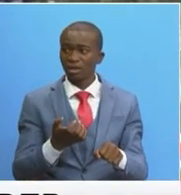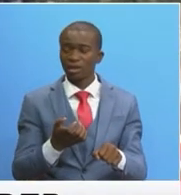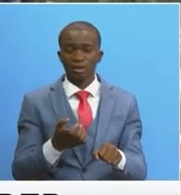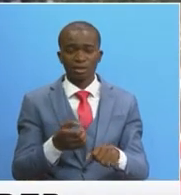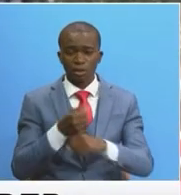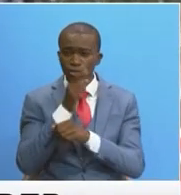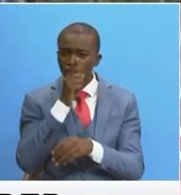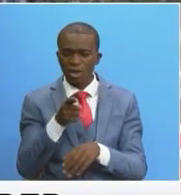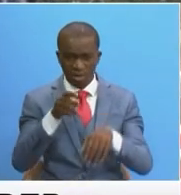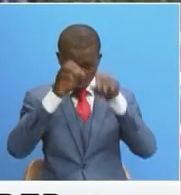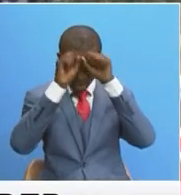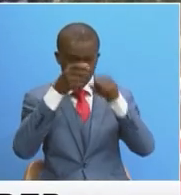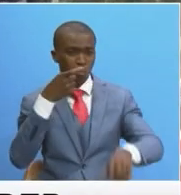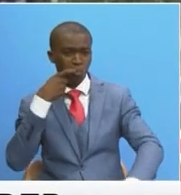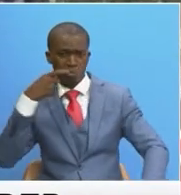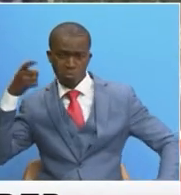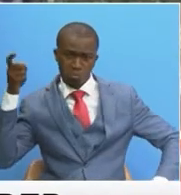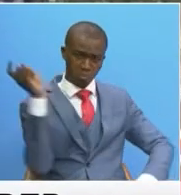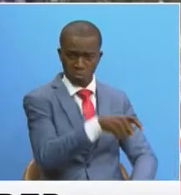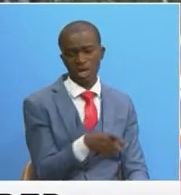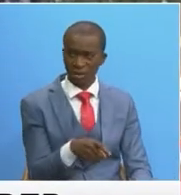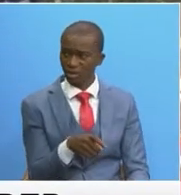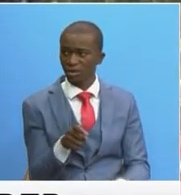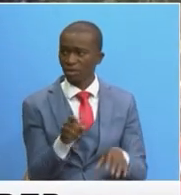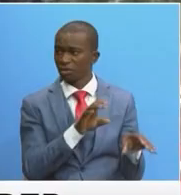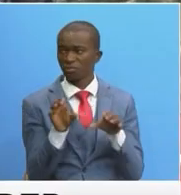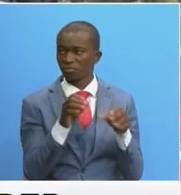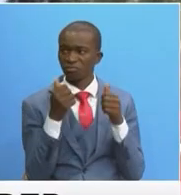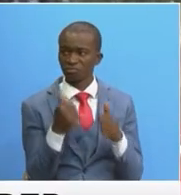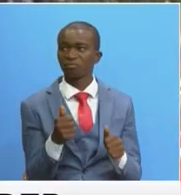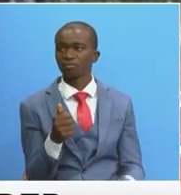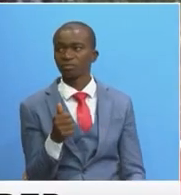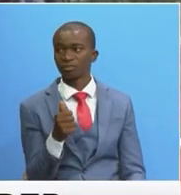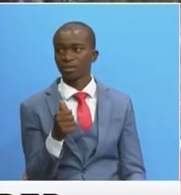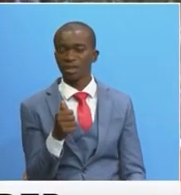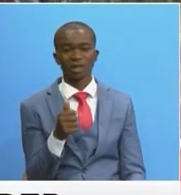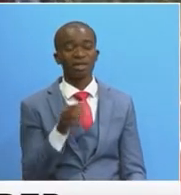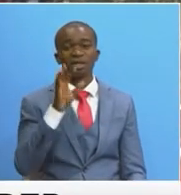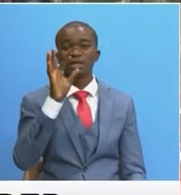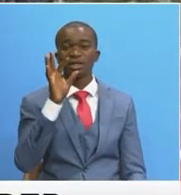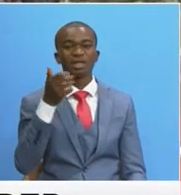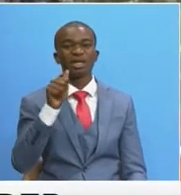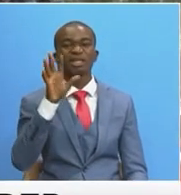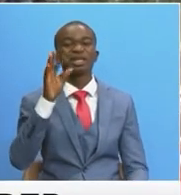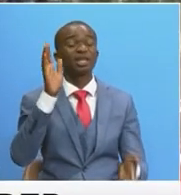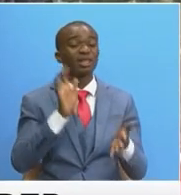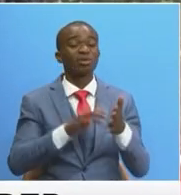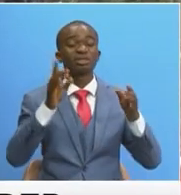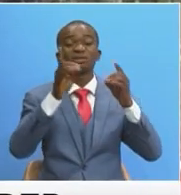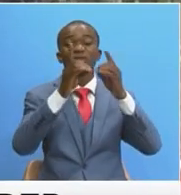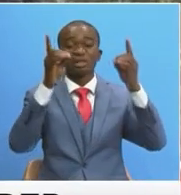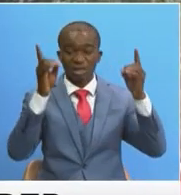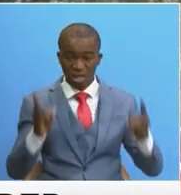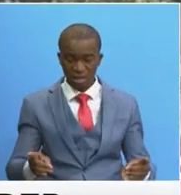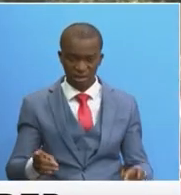presidential directives have been actualized. We had a deficit of 19,000 desks in our schools, but